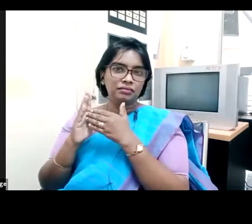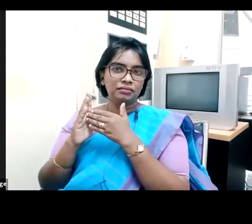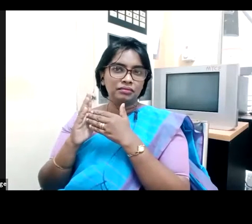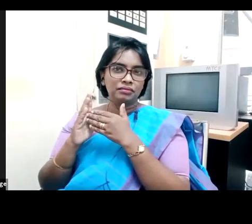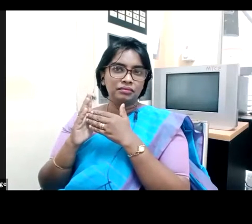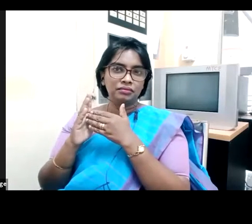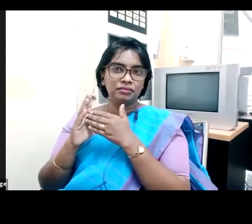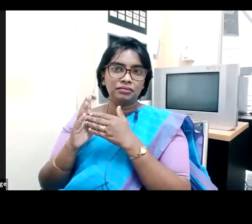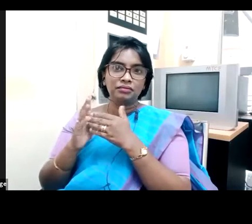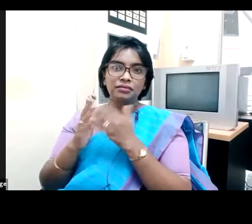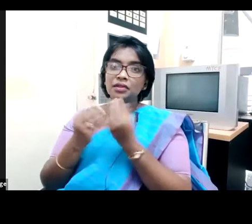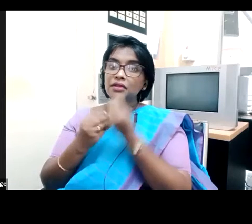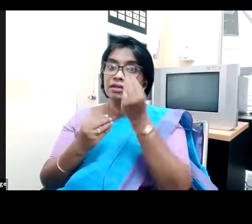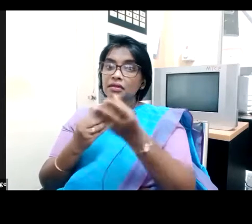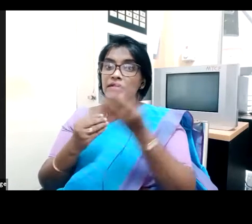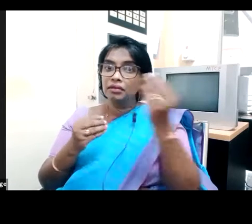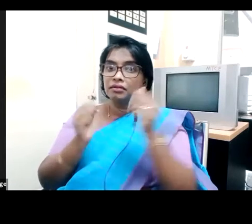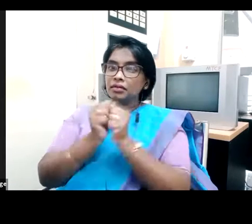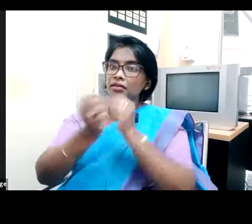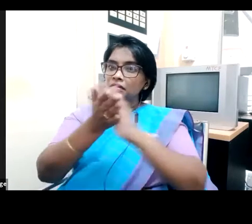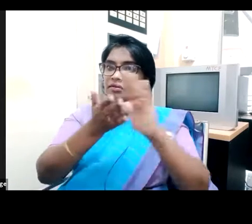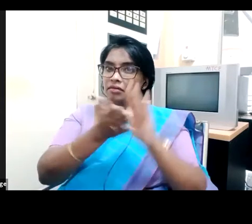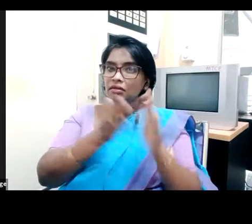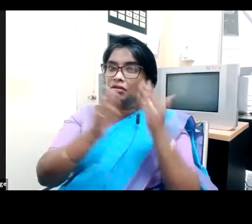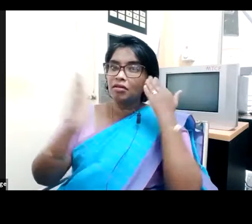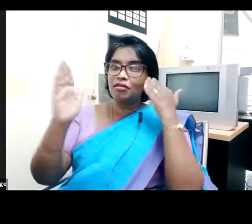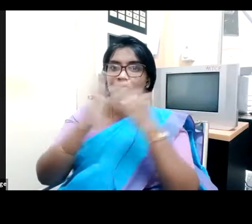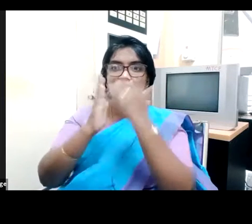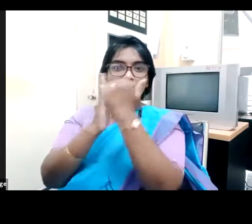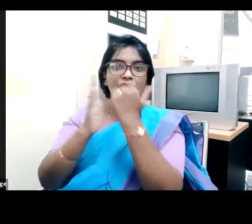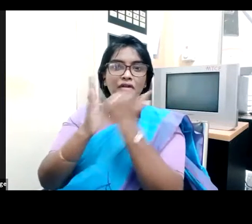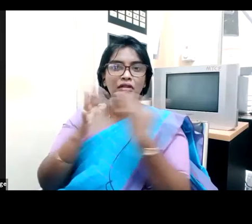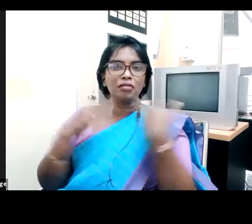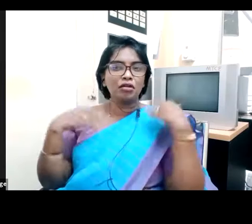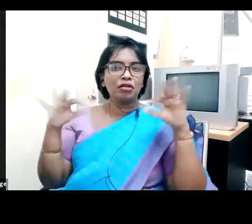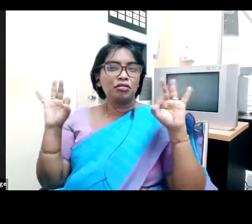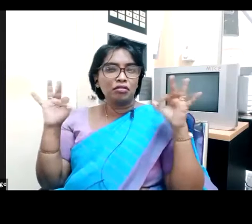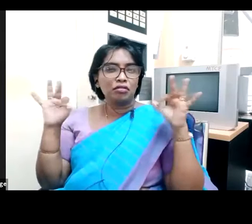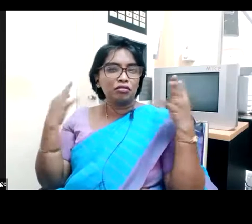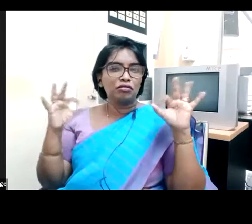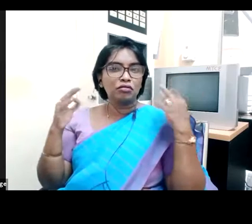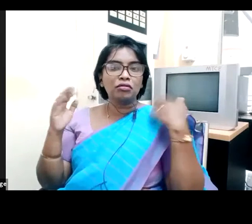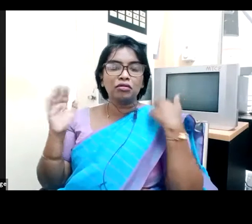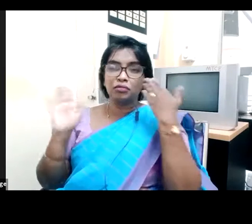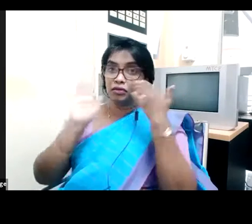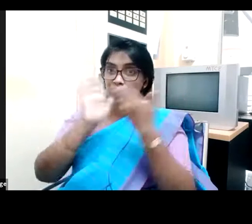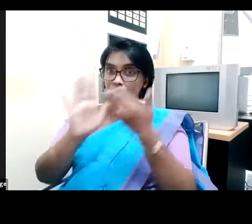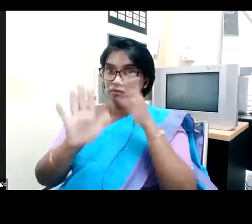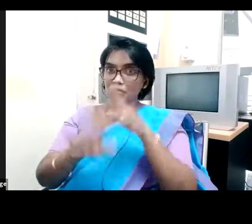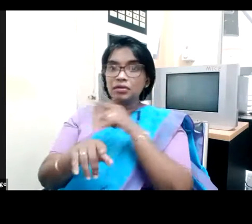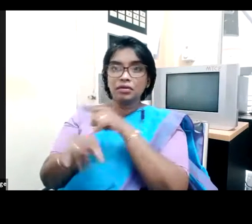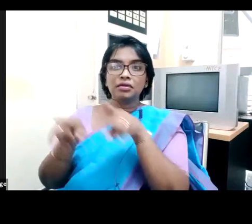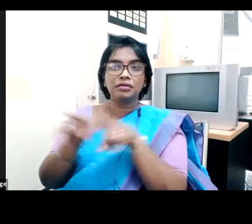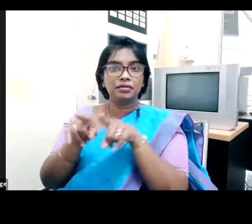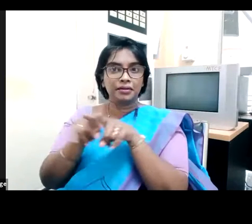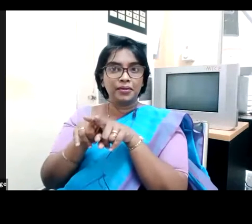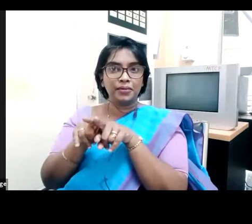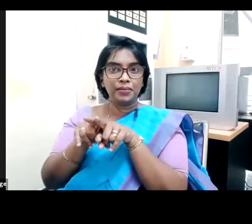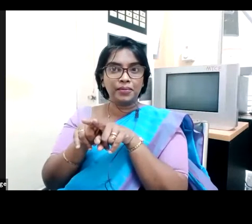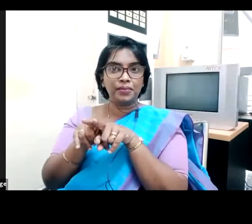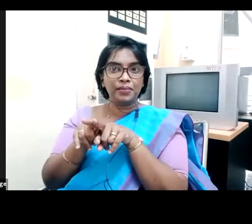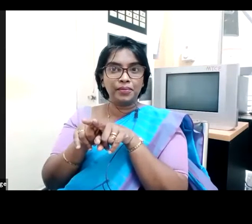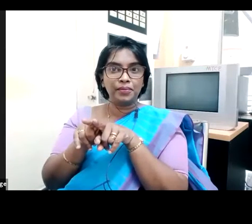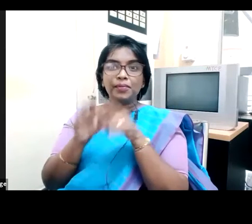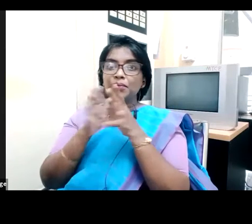small enterprises and often informal workers are concentrated. And many markets now put higher demands on equity